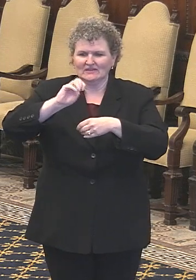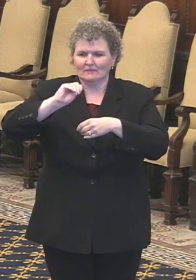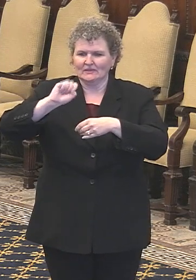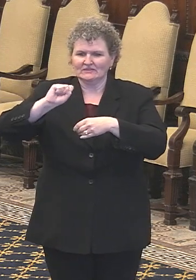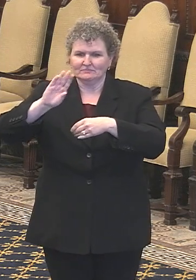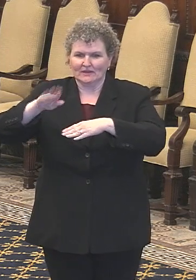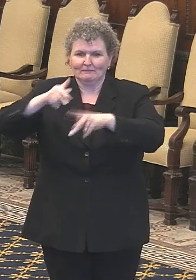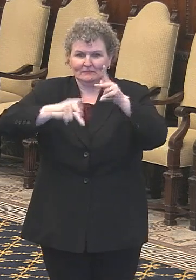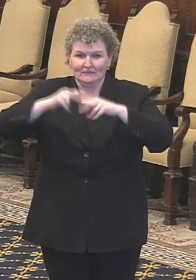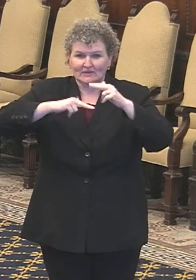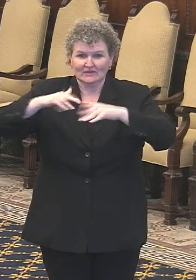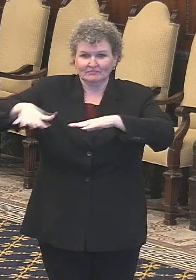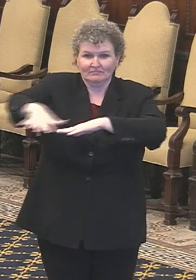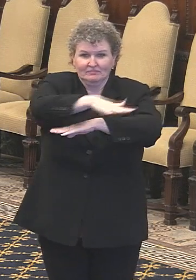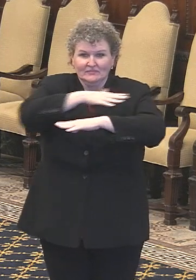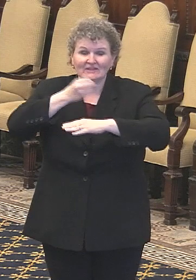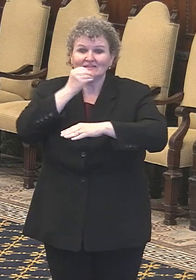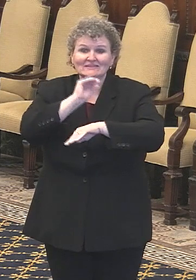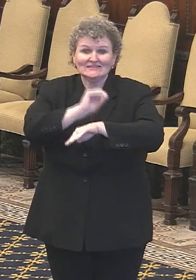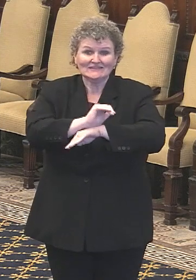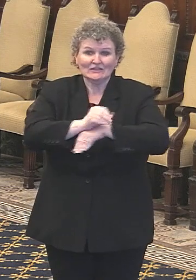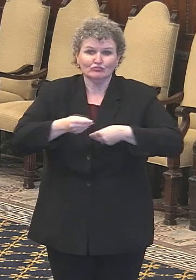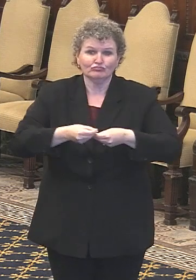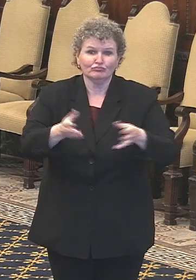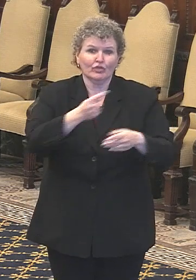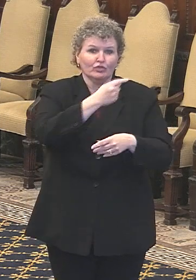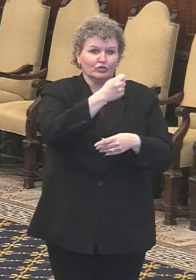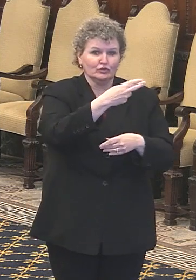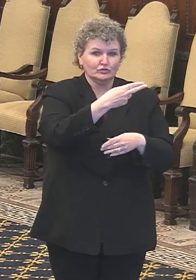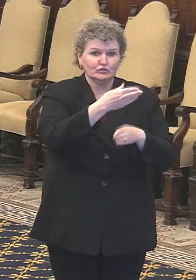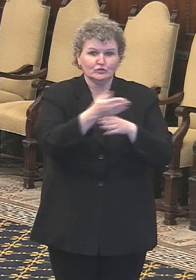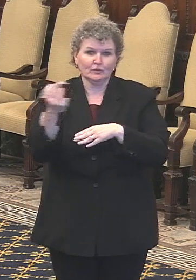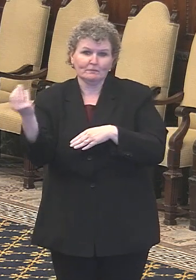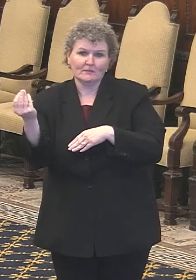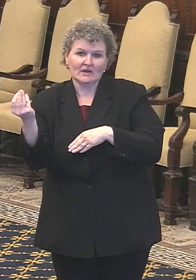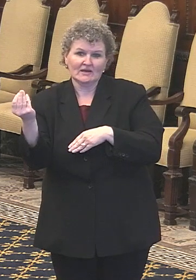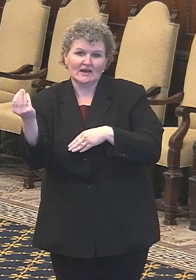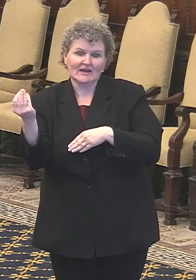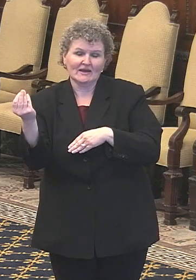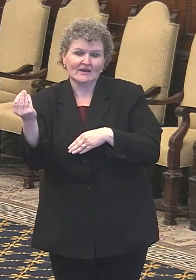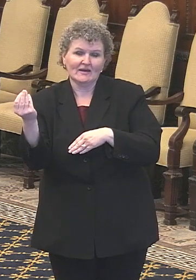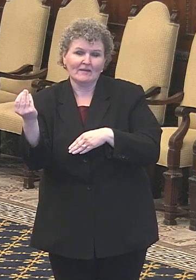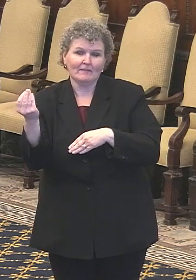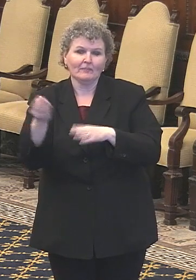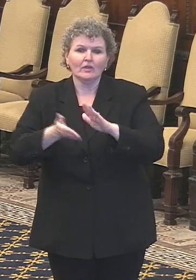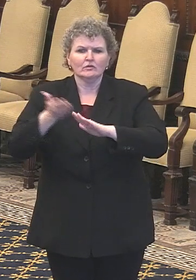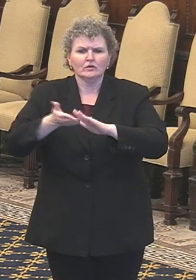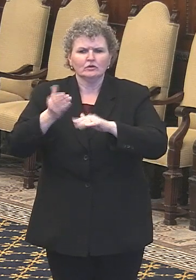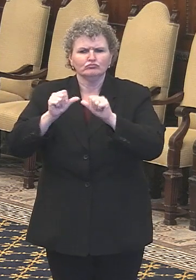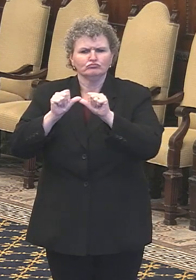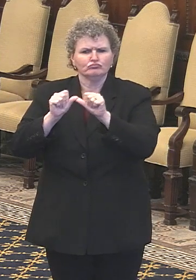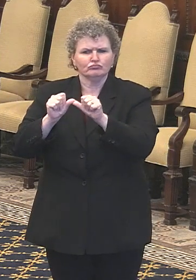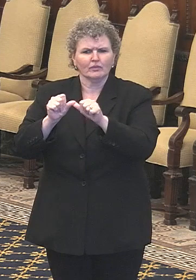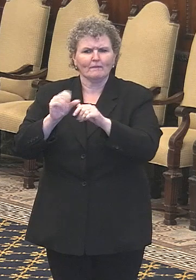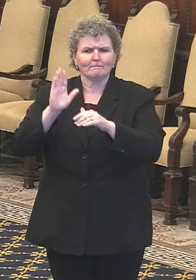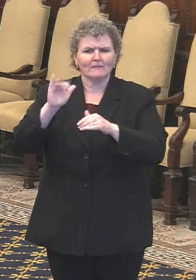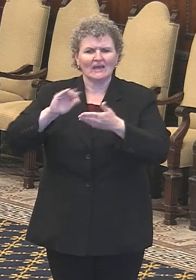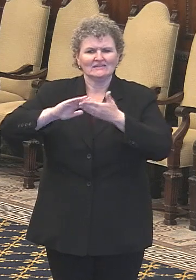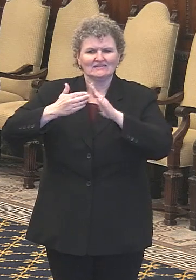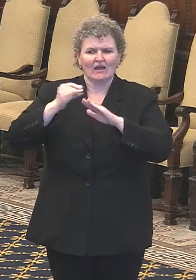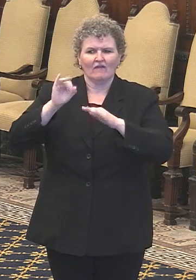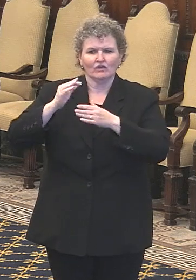Thursday through Monday, 4 p.m. to 5:30 p.m. and is operated by city partner Muslim Serve. 3 local